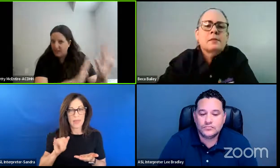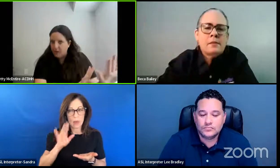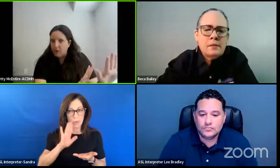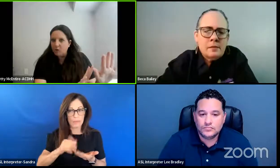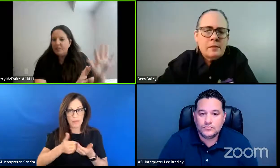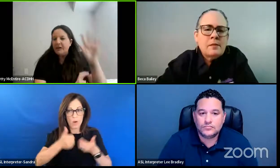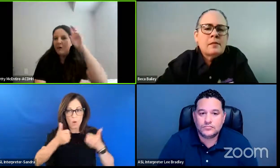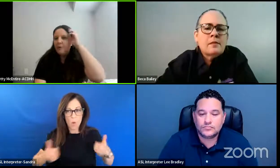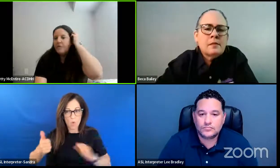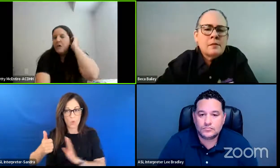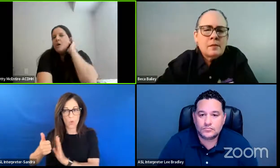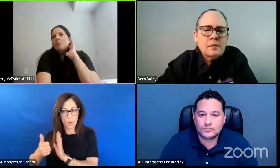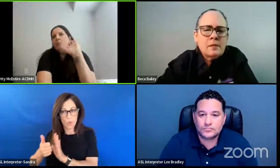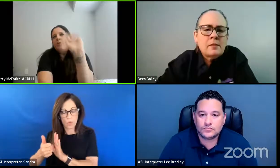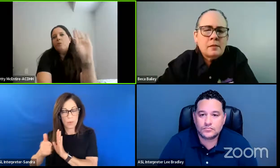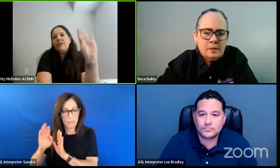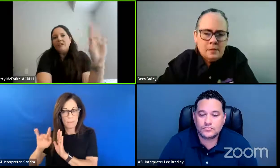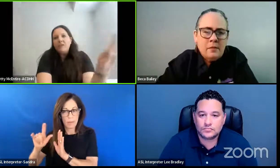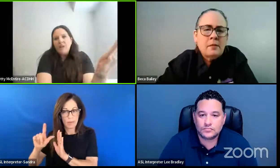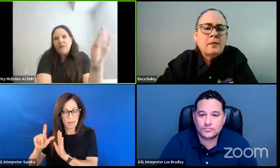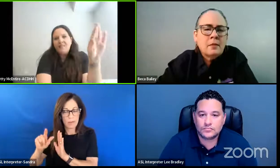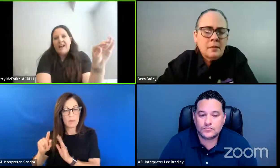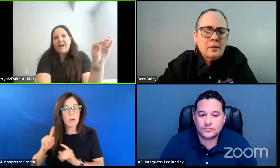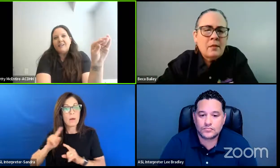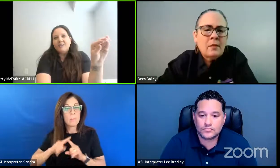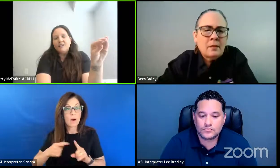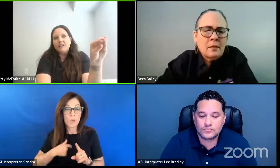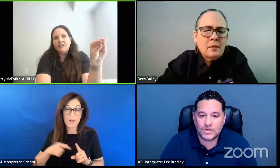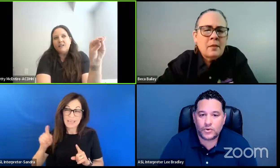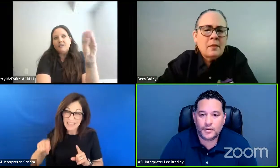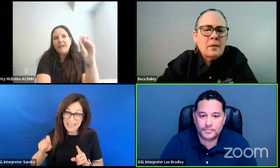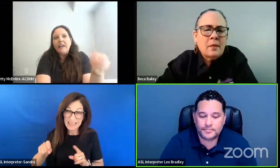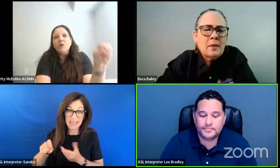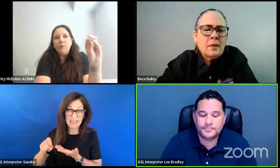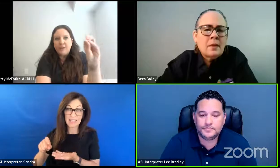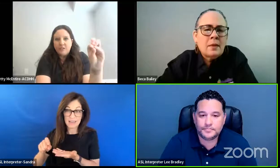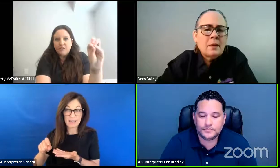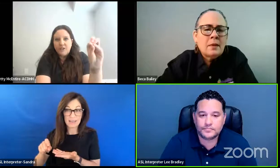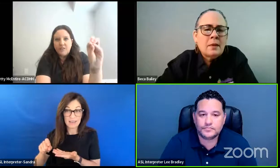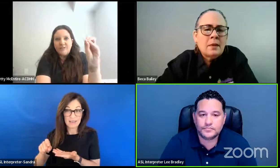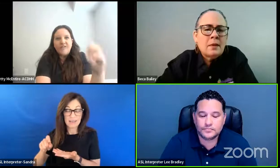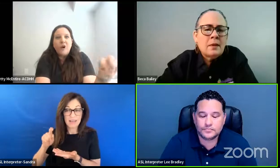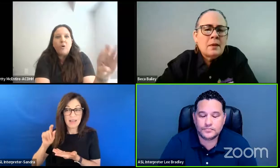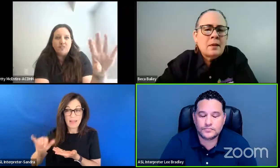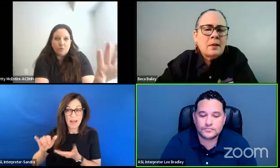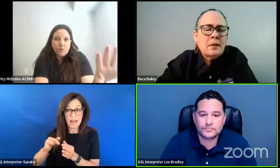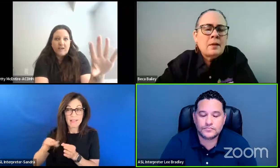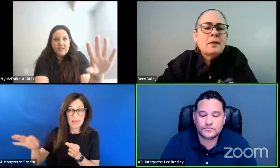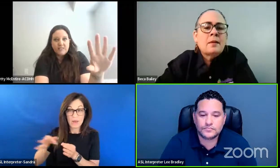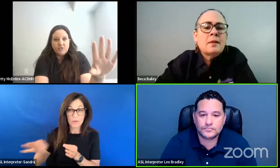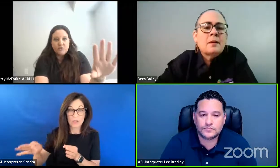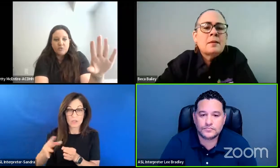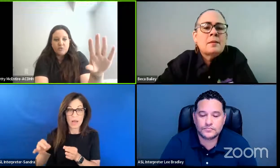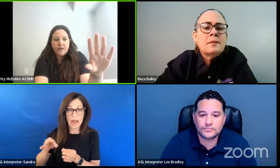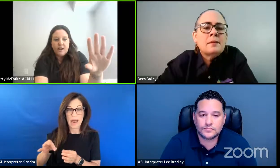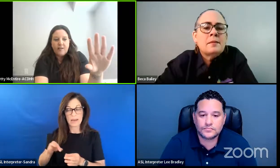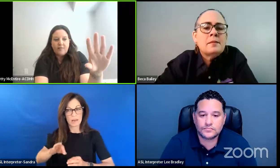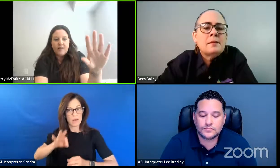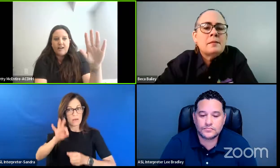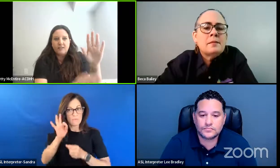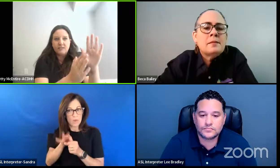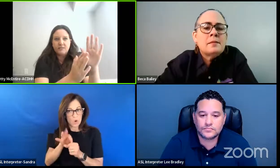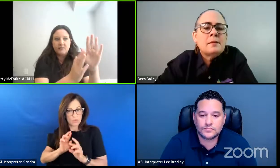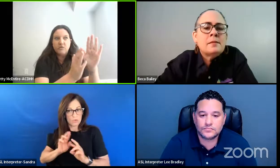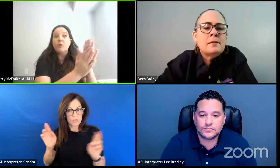own standalone bill. But we need that language and the votes ready to